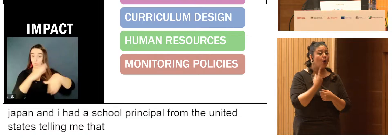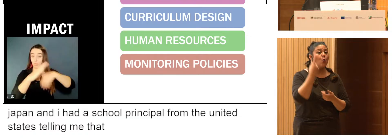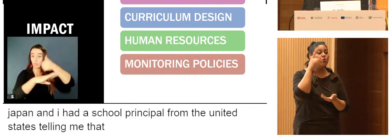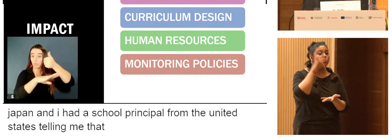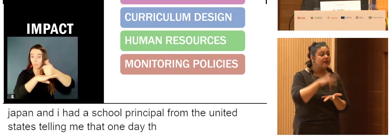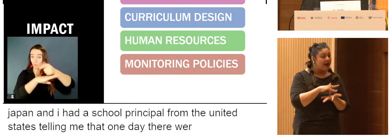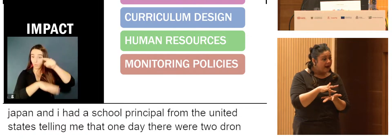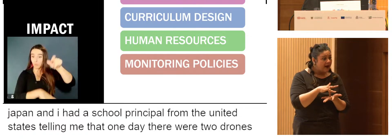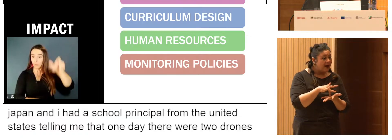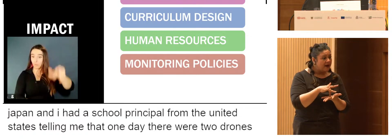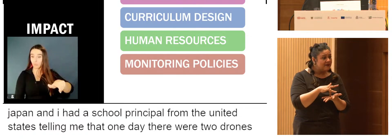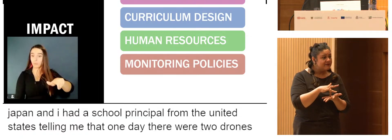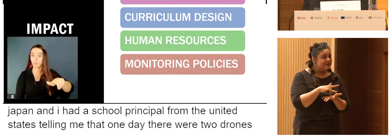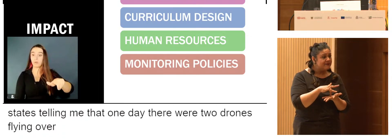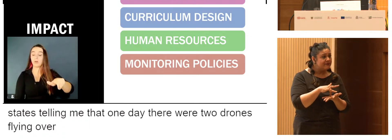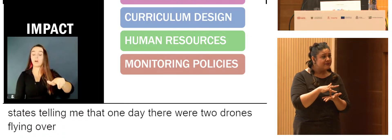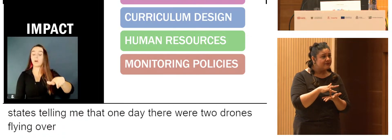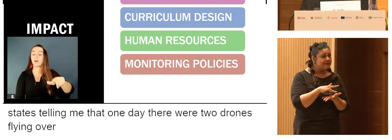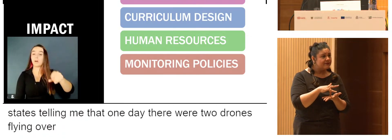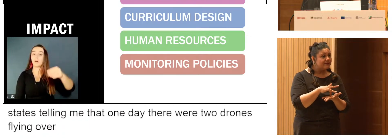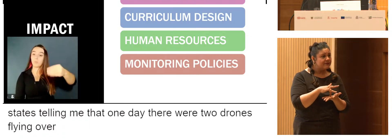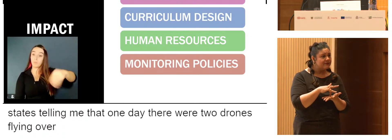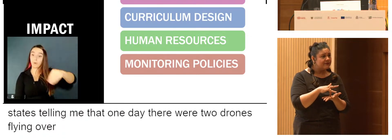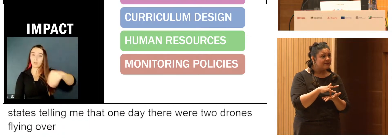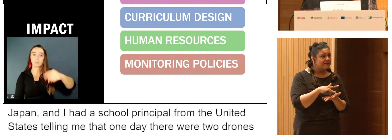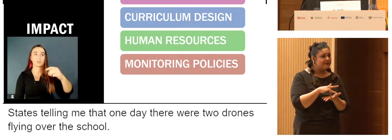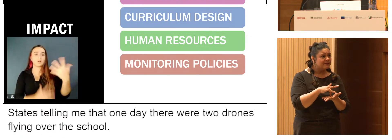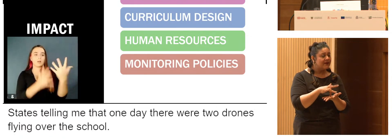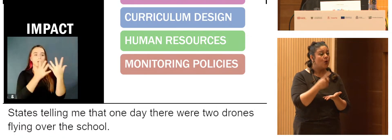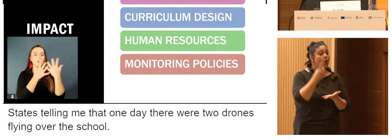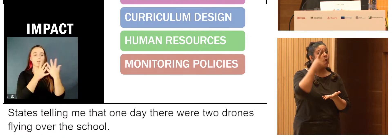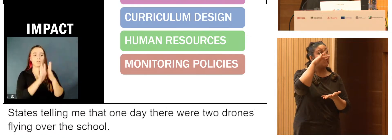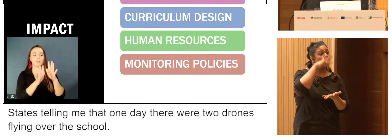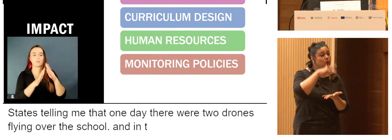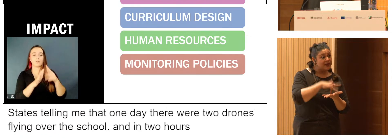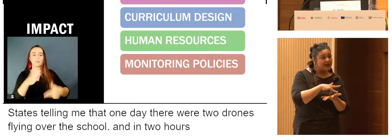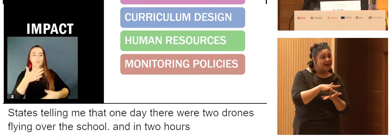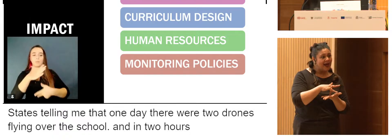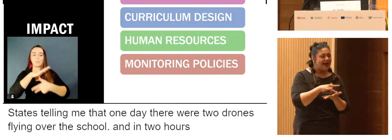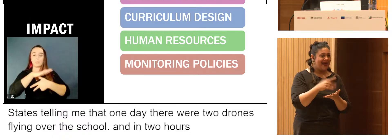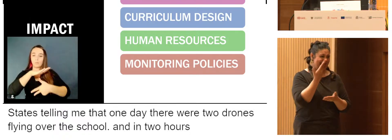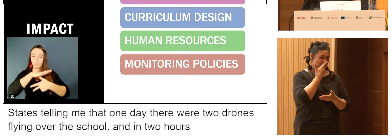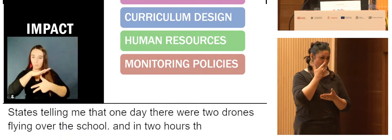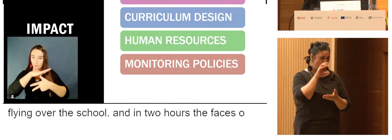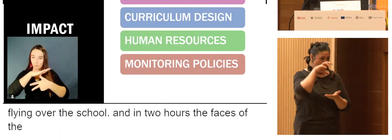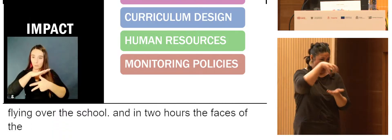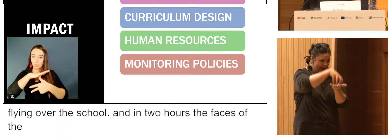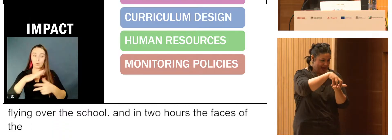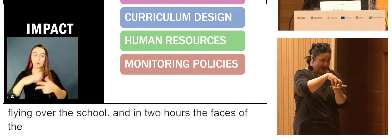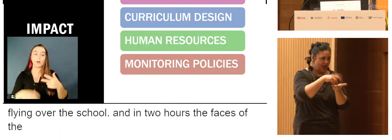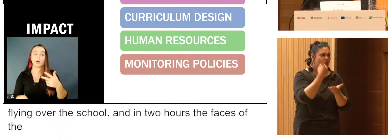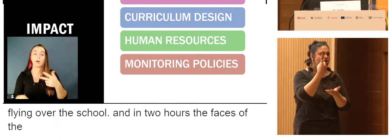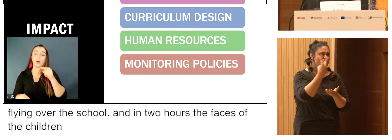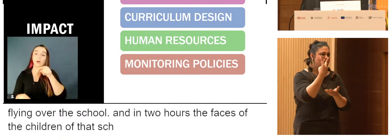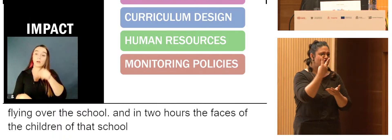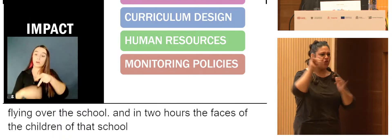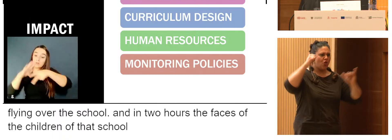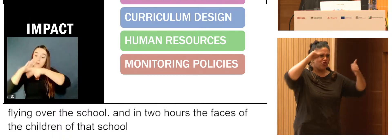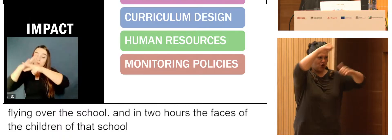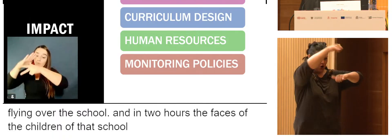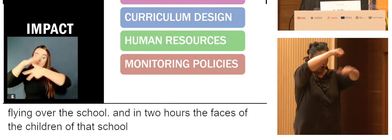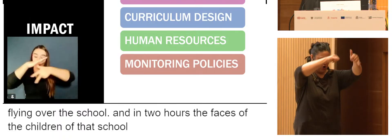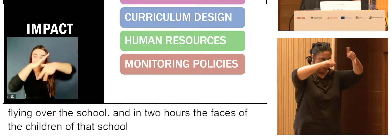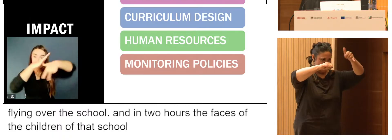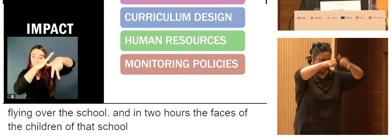drones flying over the school. And in 2 hours, the faces of the children of that school were